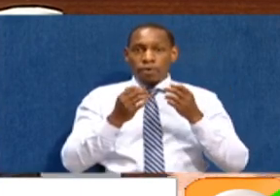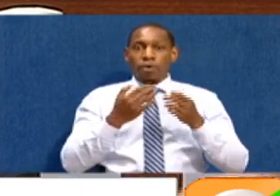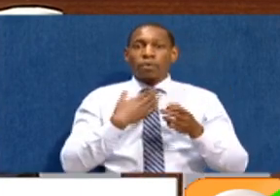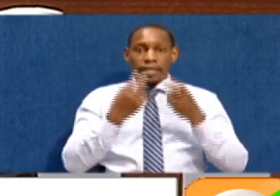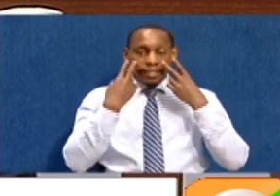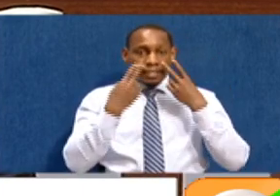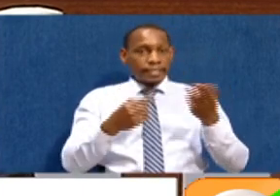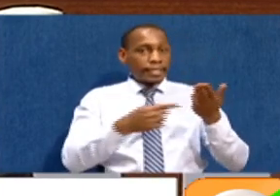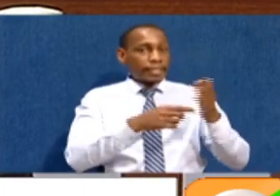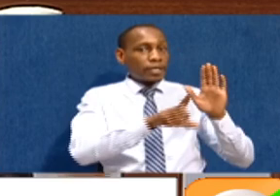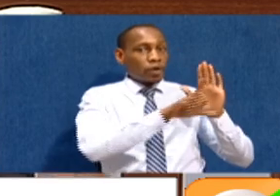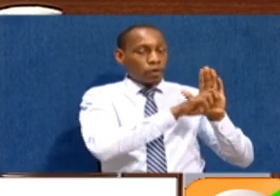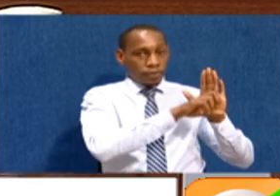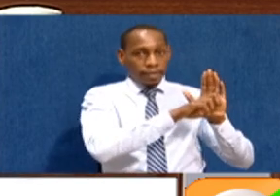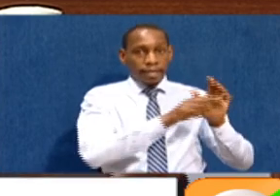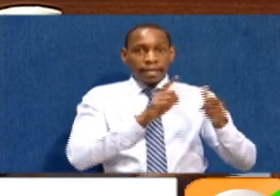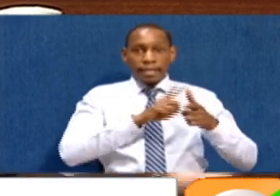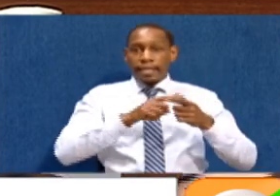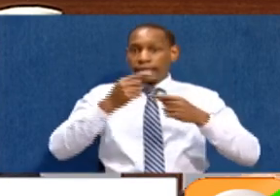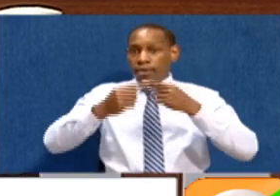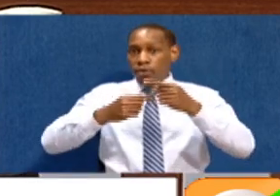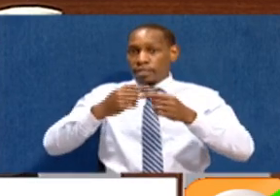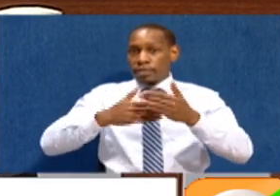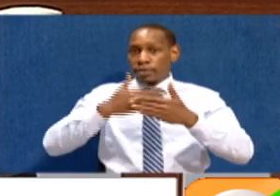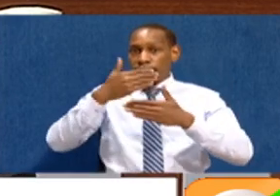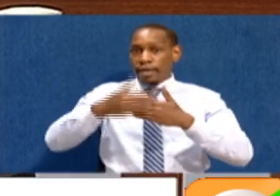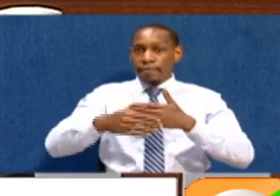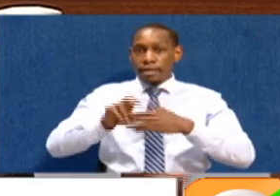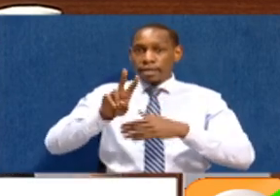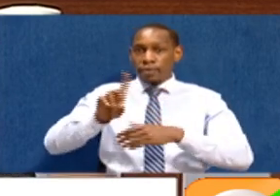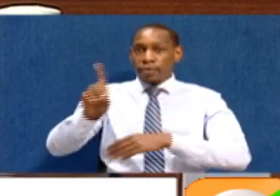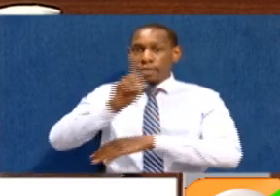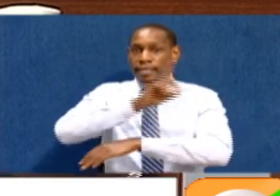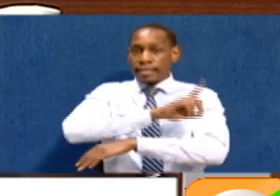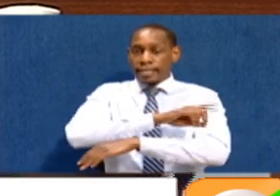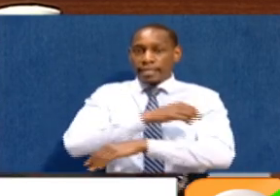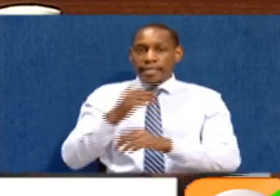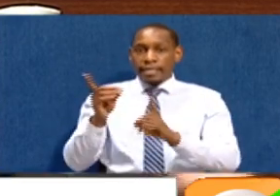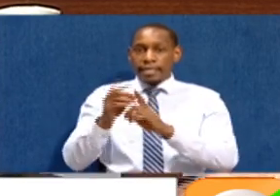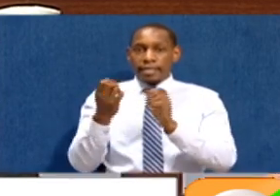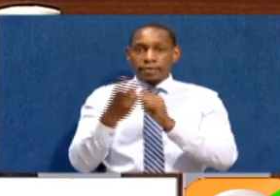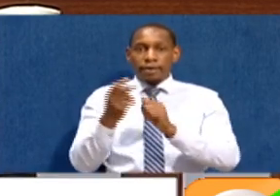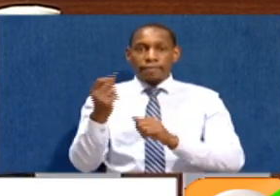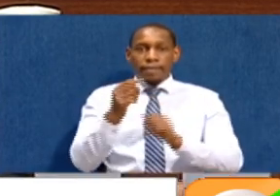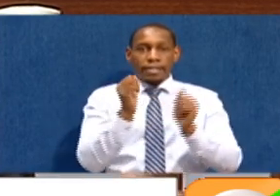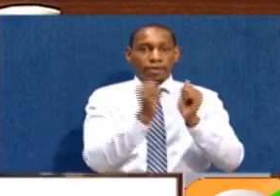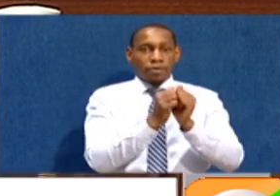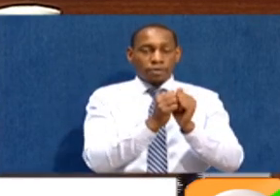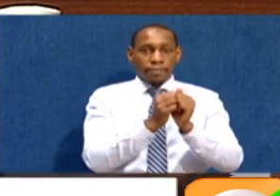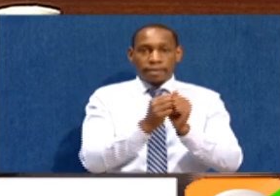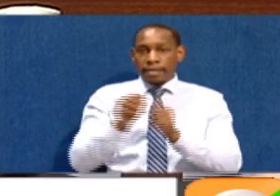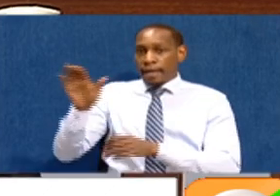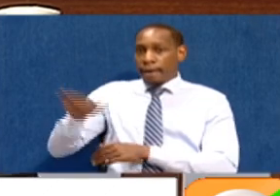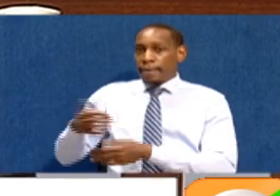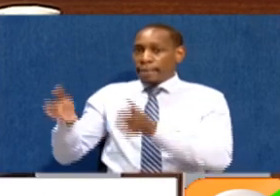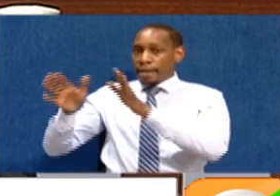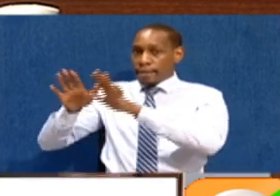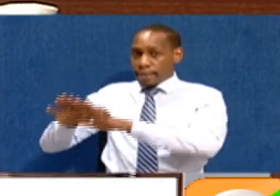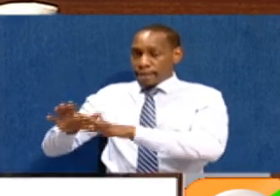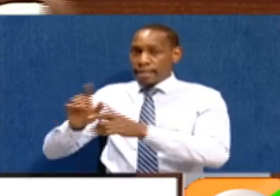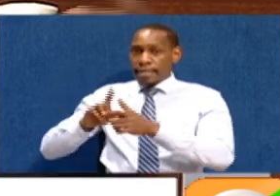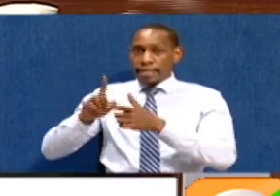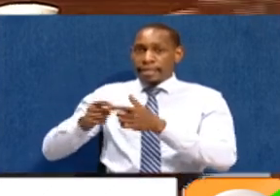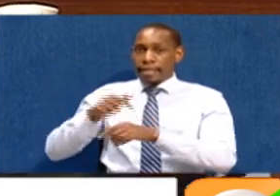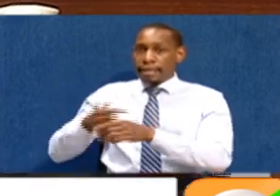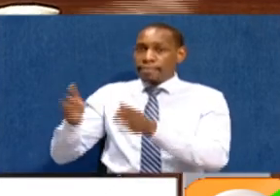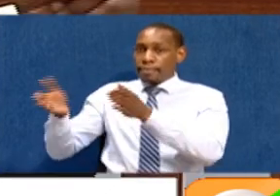letter law, then you would proceed after 21 days on the 12th day of October to dissolve parliament. And then when